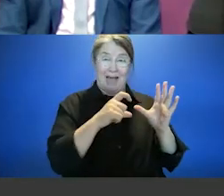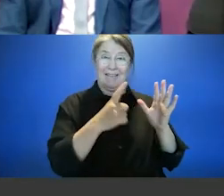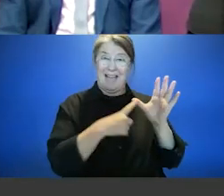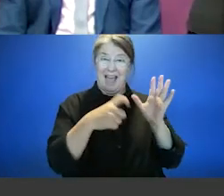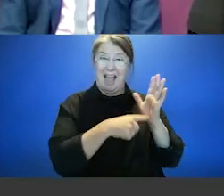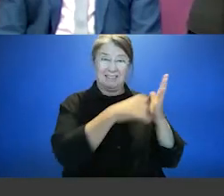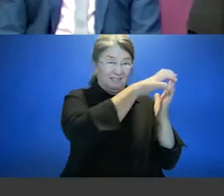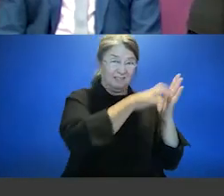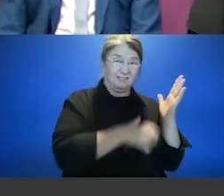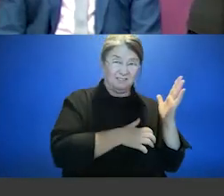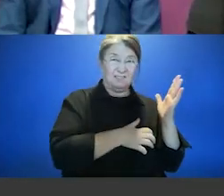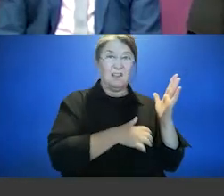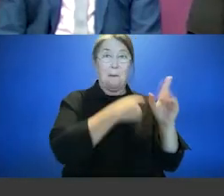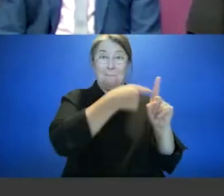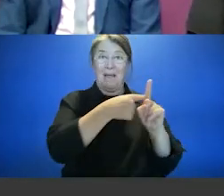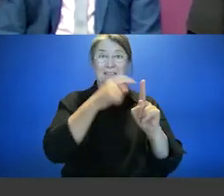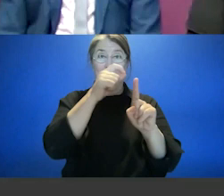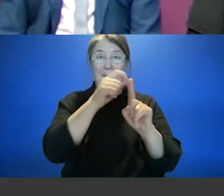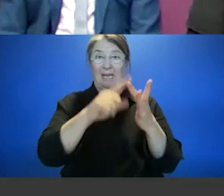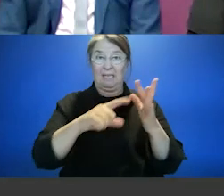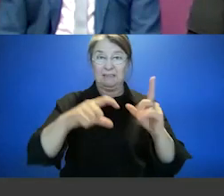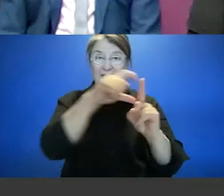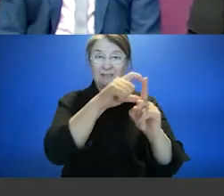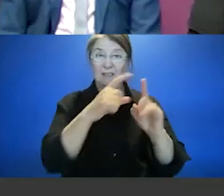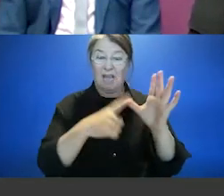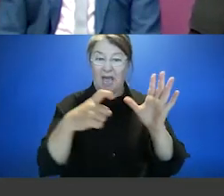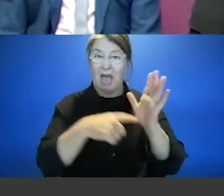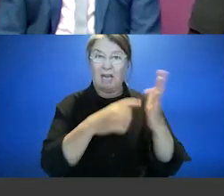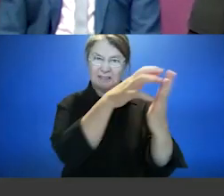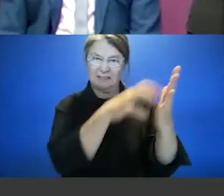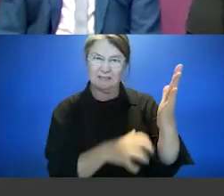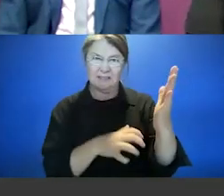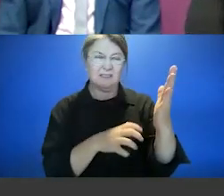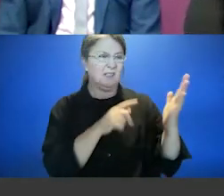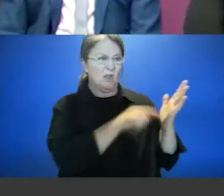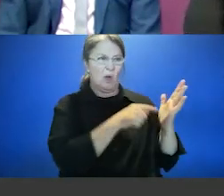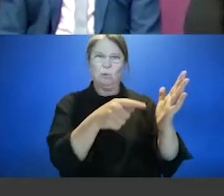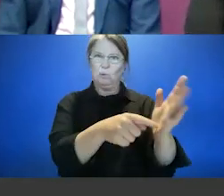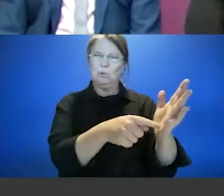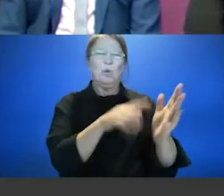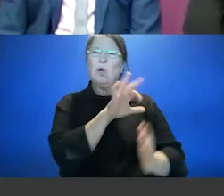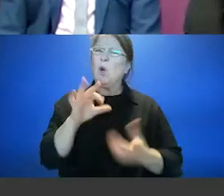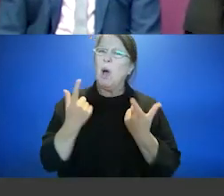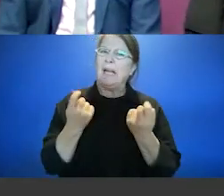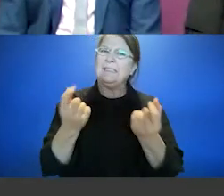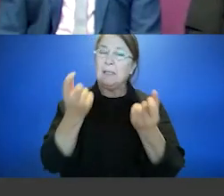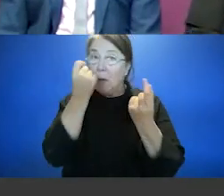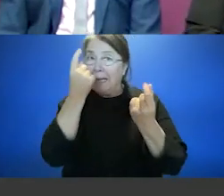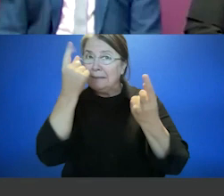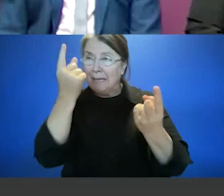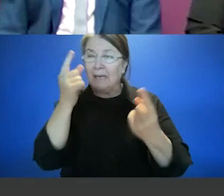communication, so we do encourage people to reach out if they have any difficulty in actually understanding any of our